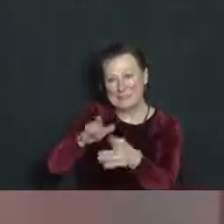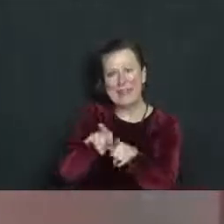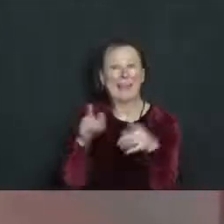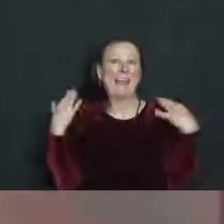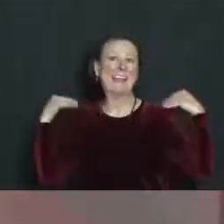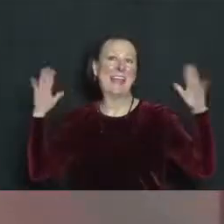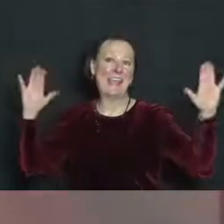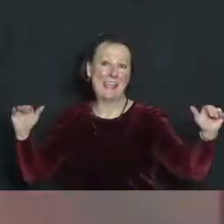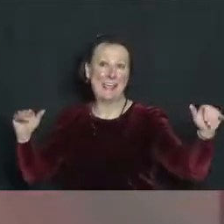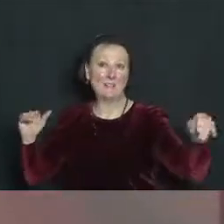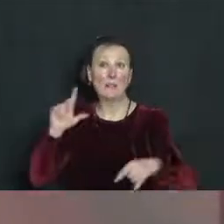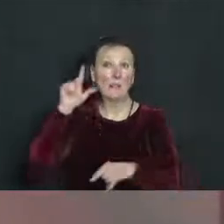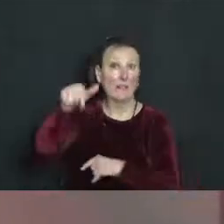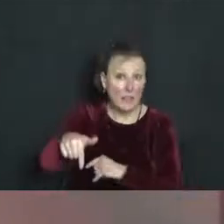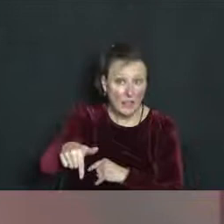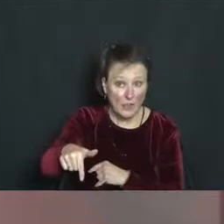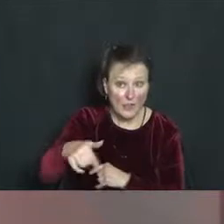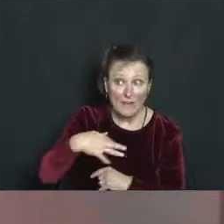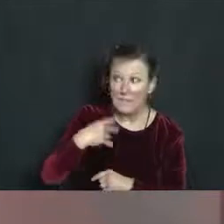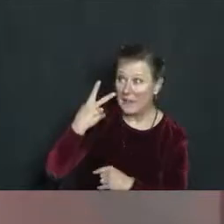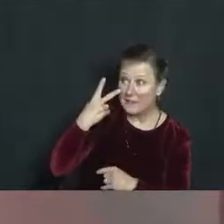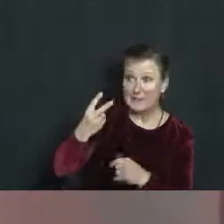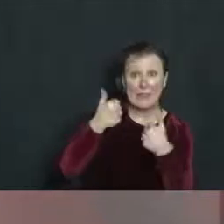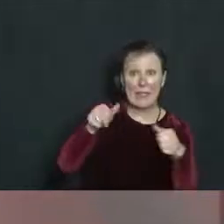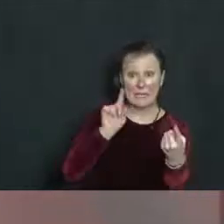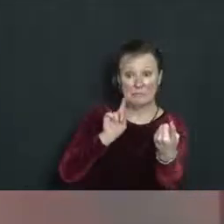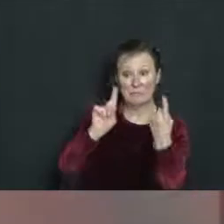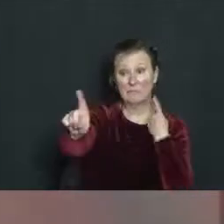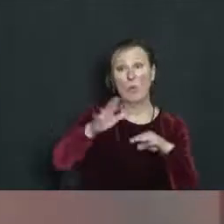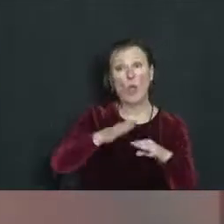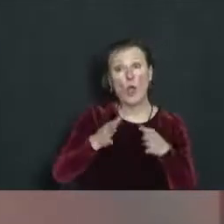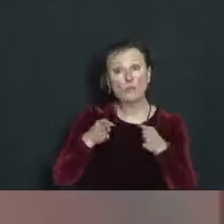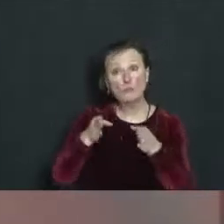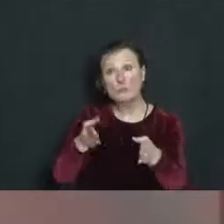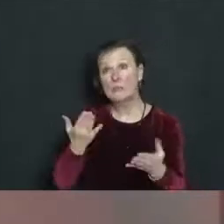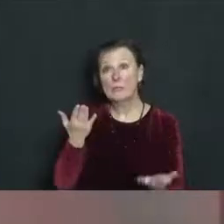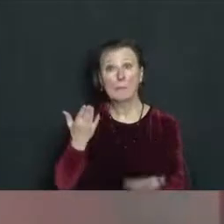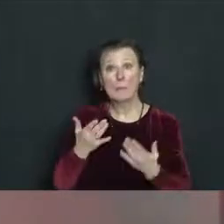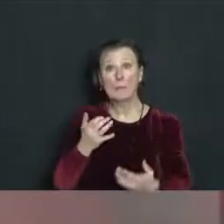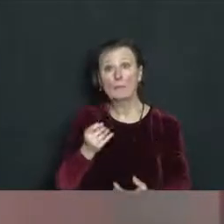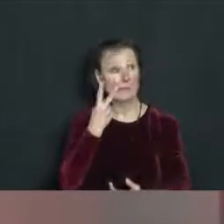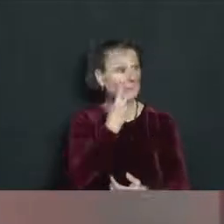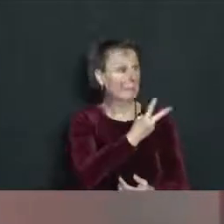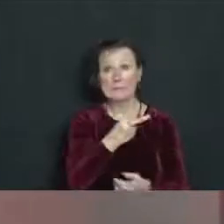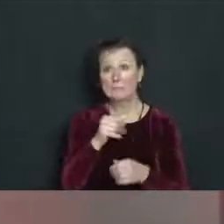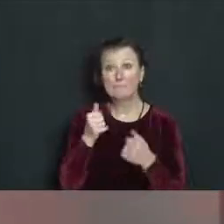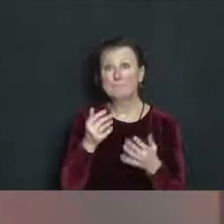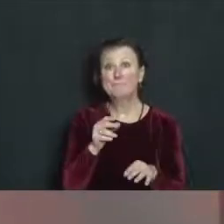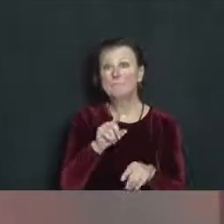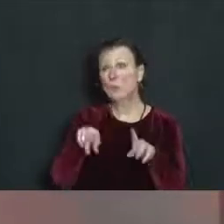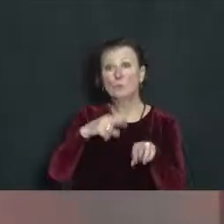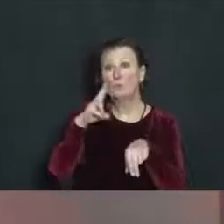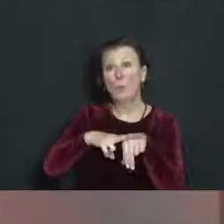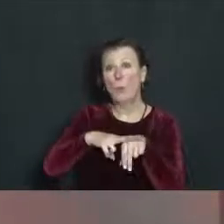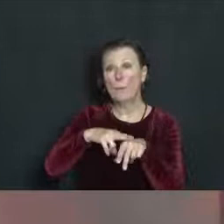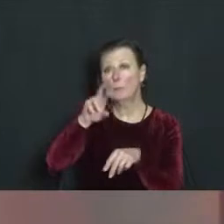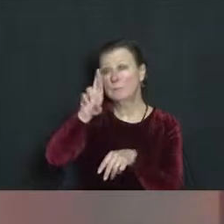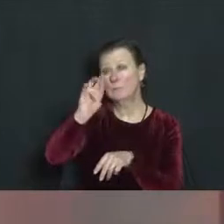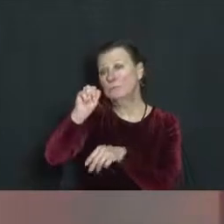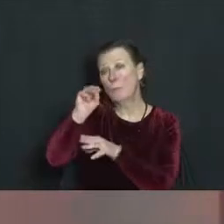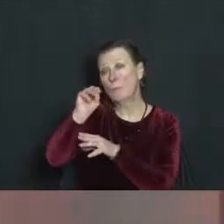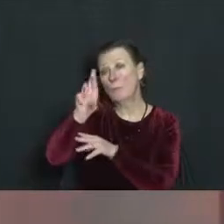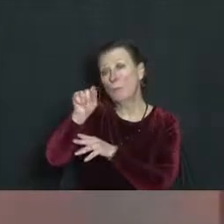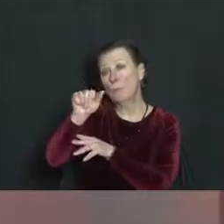Later, if I'd seen any of them on the street, I would have probably just seen them as mere mortals,